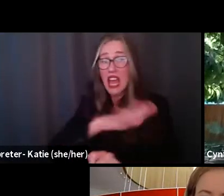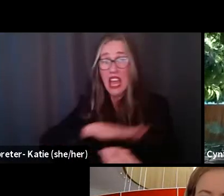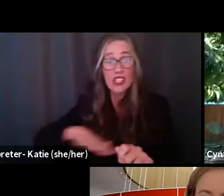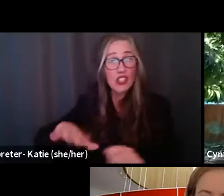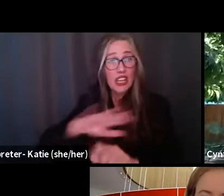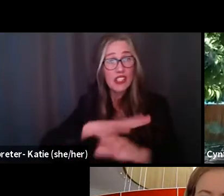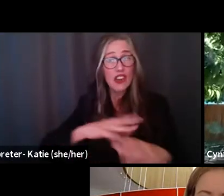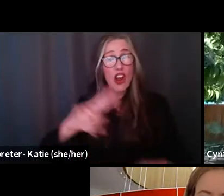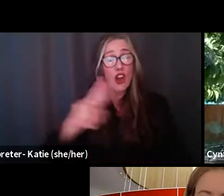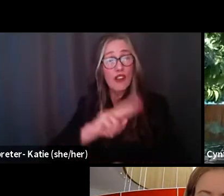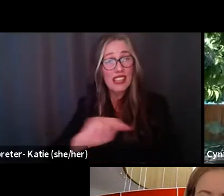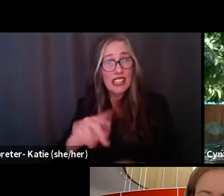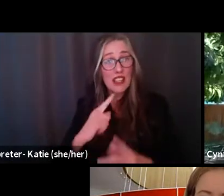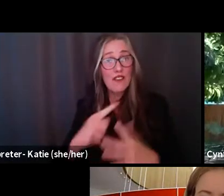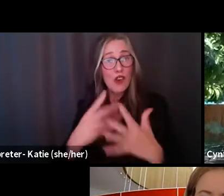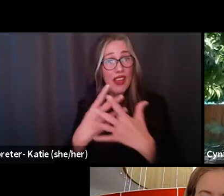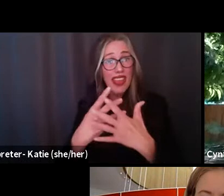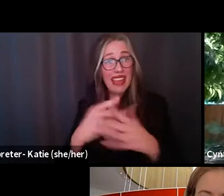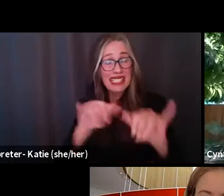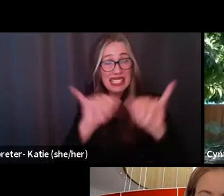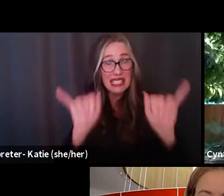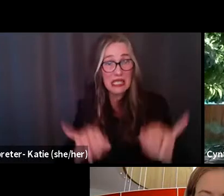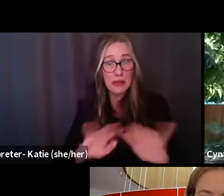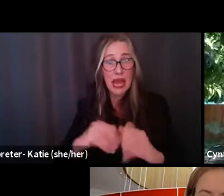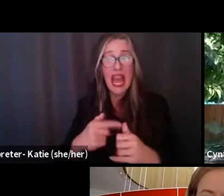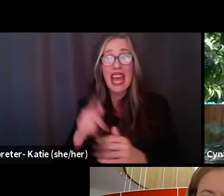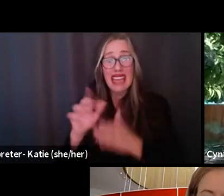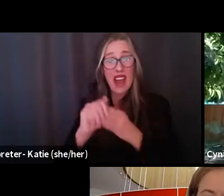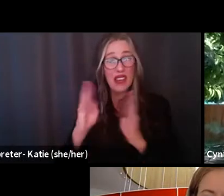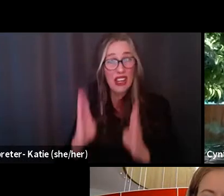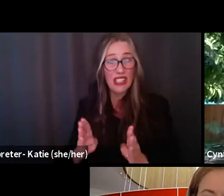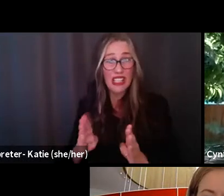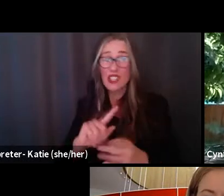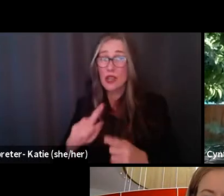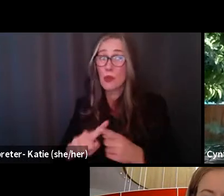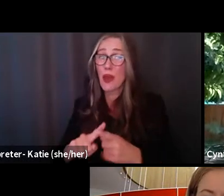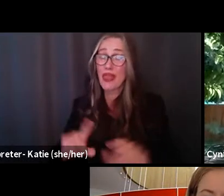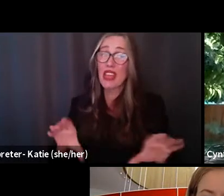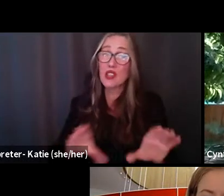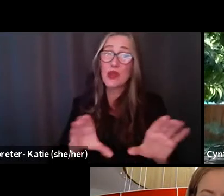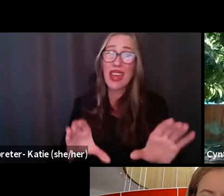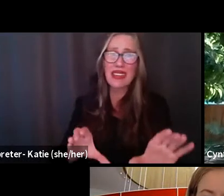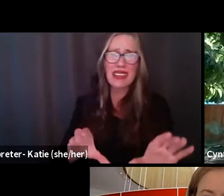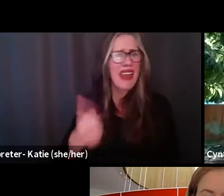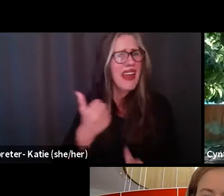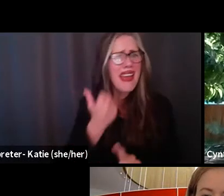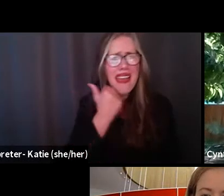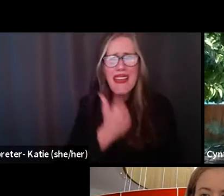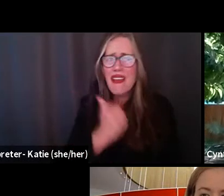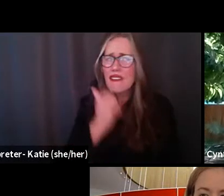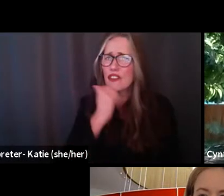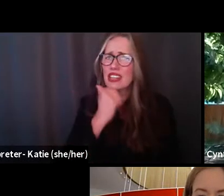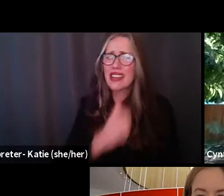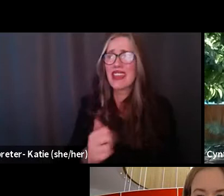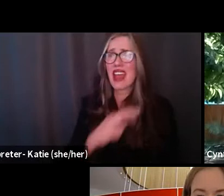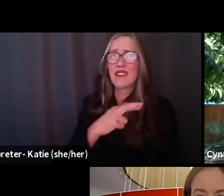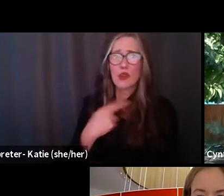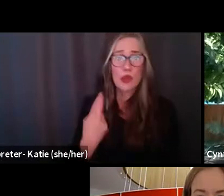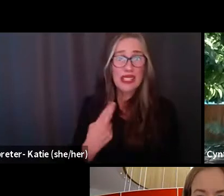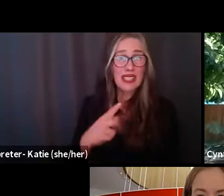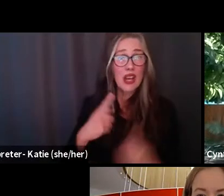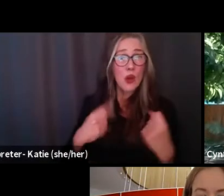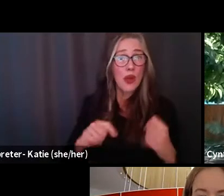systems and how their leadership puts them at risk on a daily basis as they fight for recognition dignity relevance and